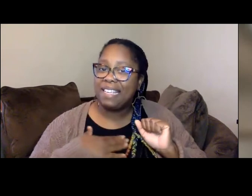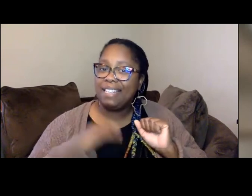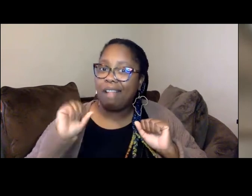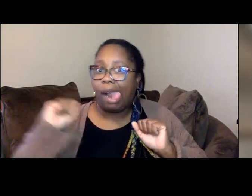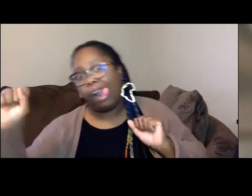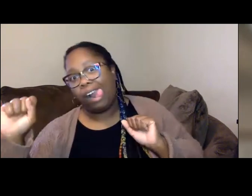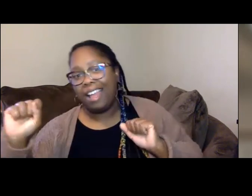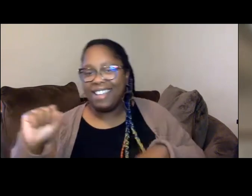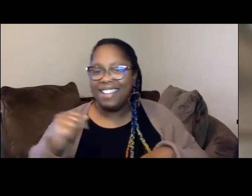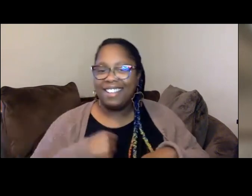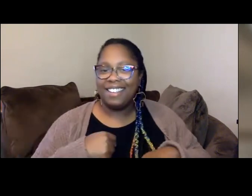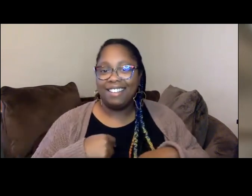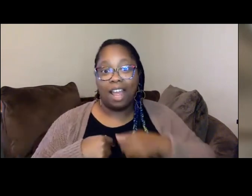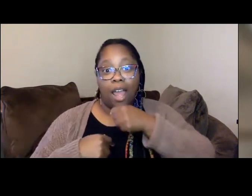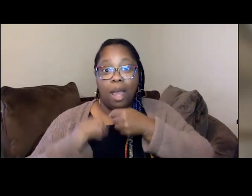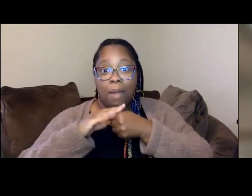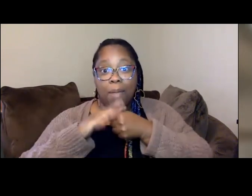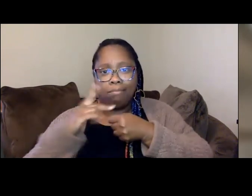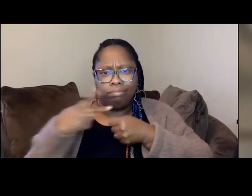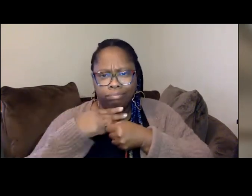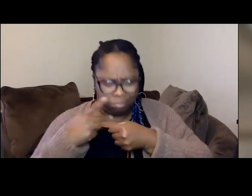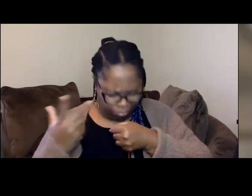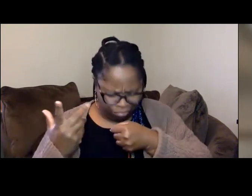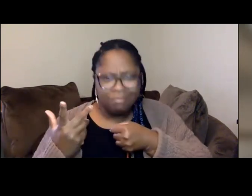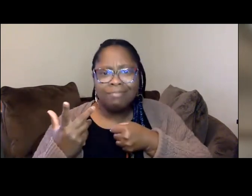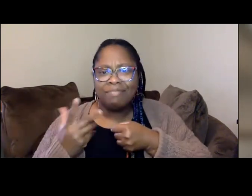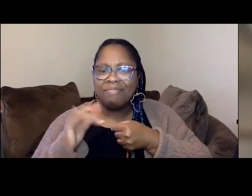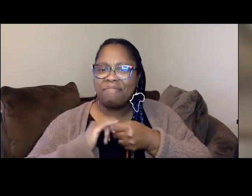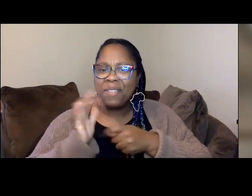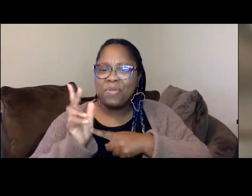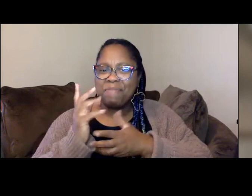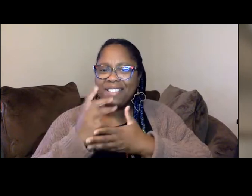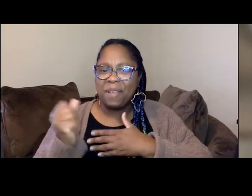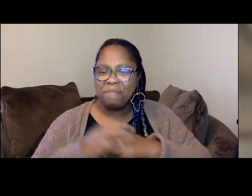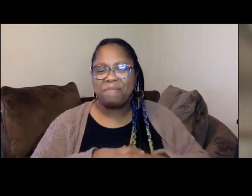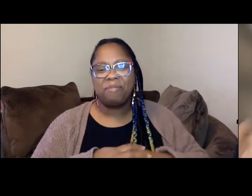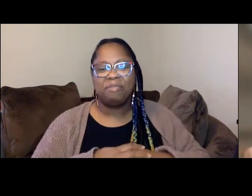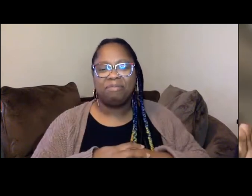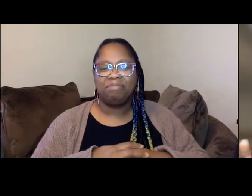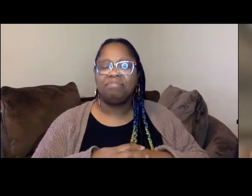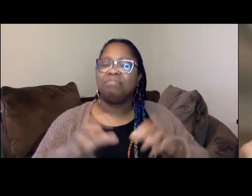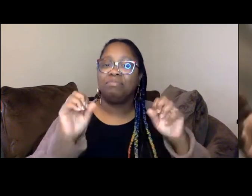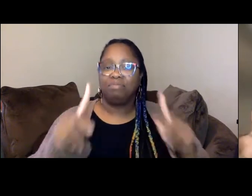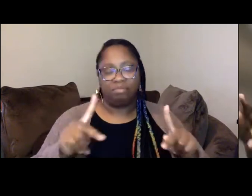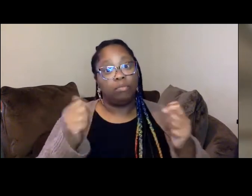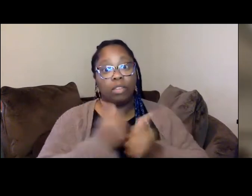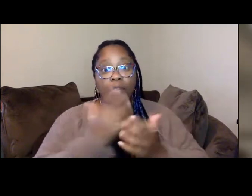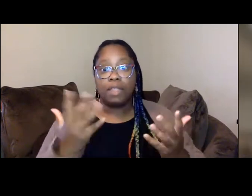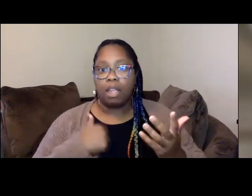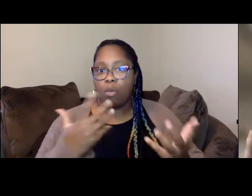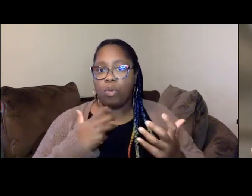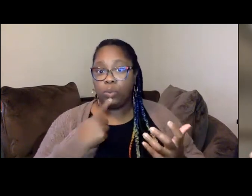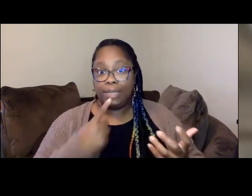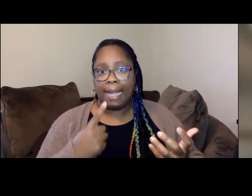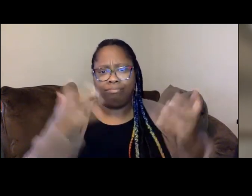yank, cut my mic and, at the point where my 3 minutes is up. But everything that I wanted to say has been said.